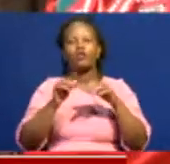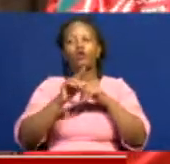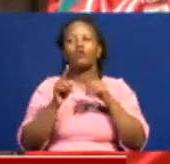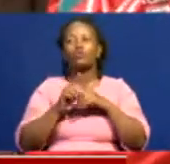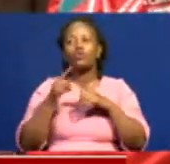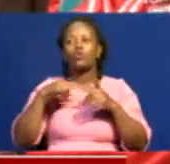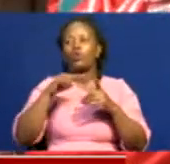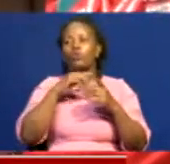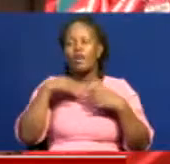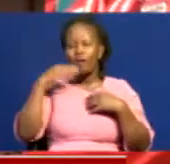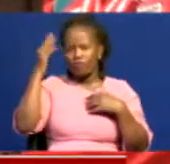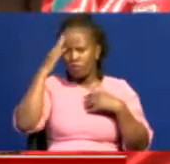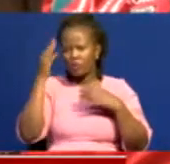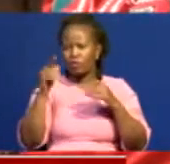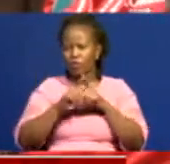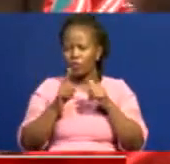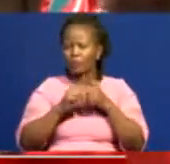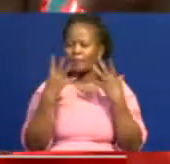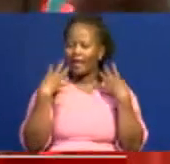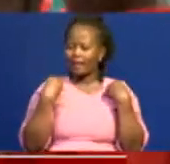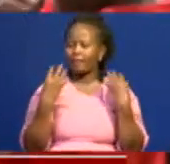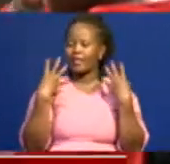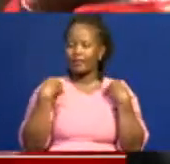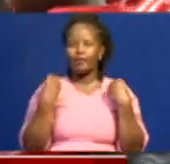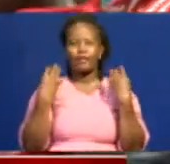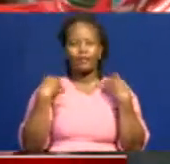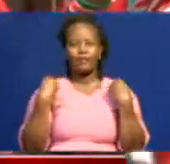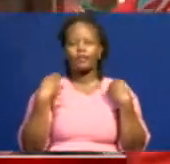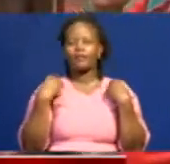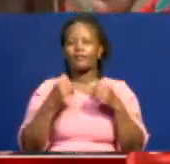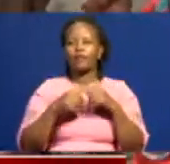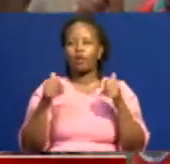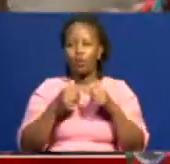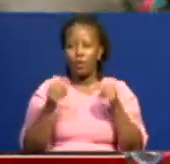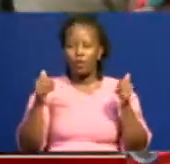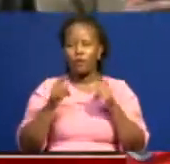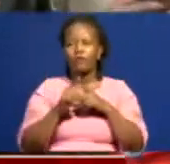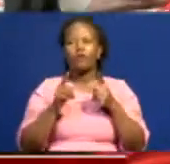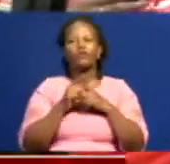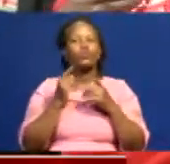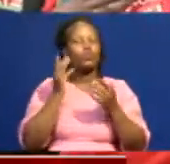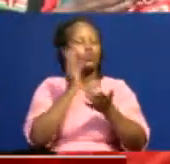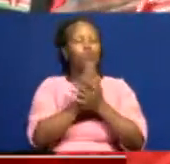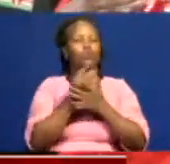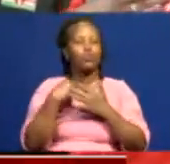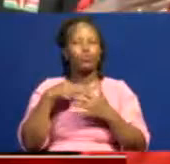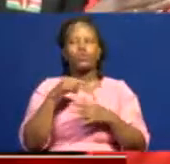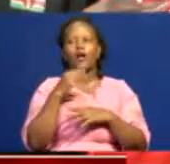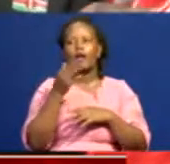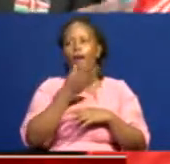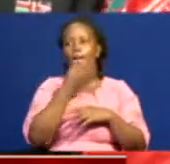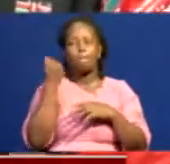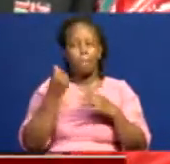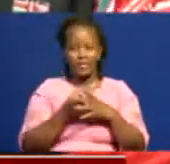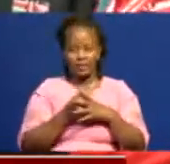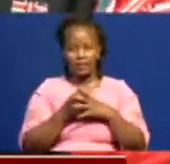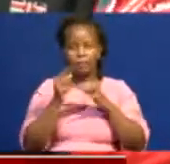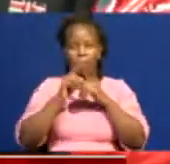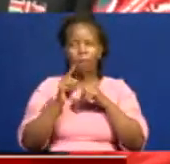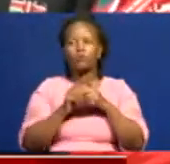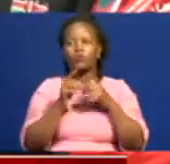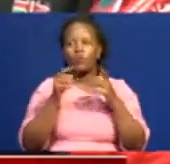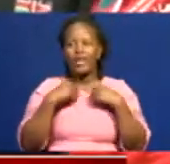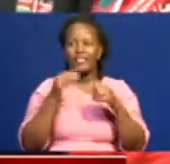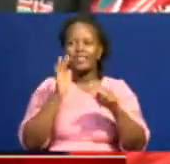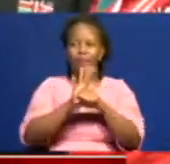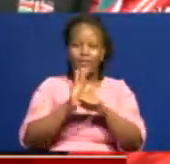Everyone is training so hard and so consistently, and the work is paying off because we're doing so well. We had so many swimmers